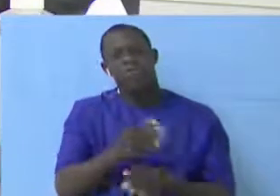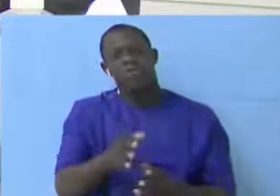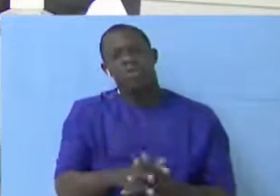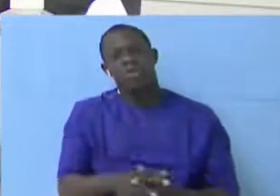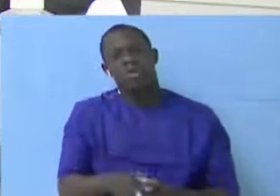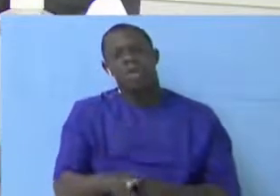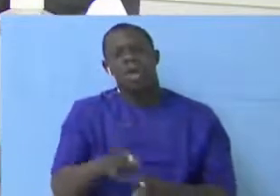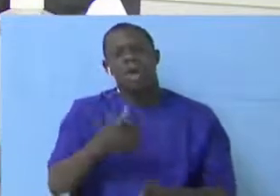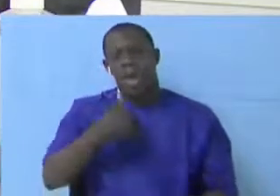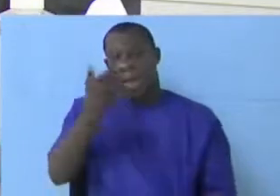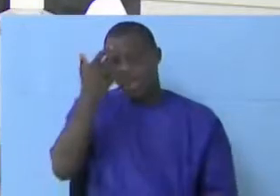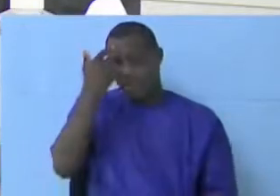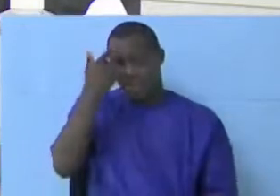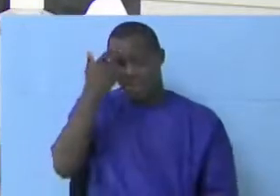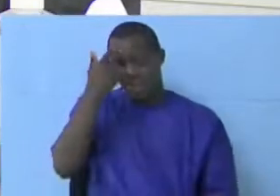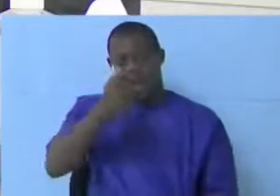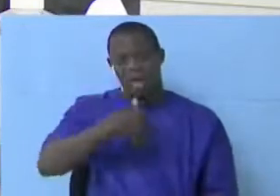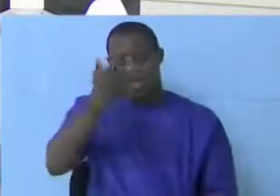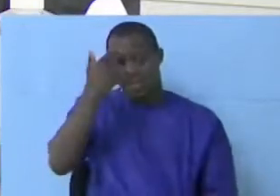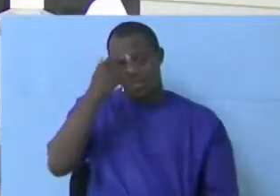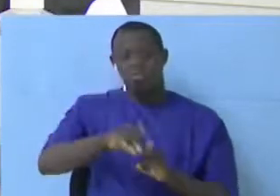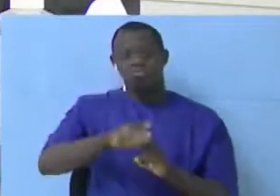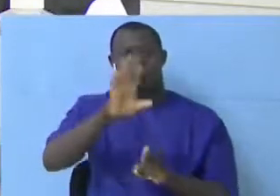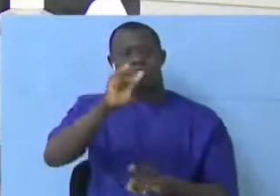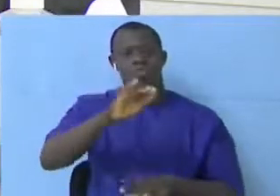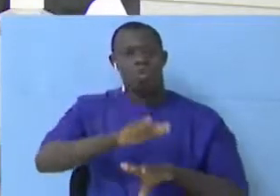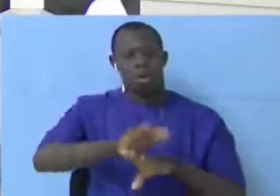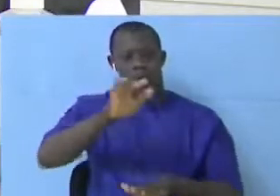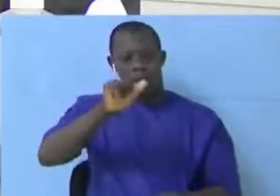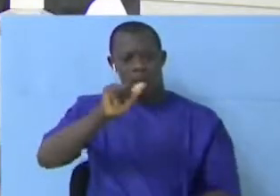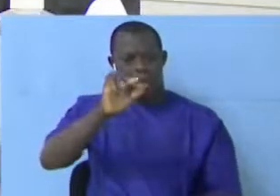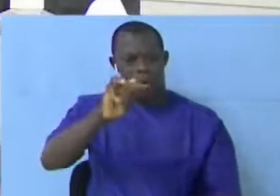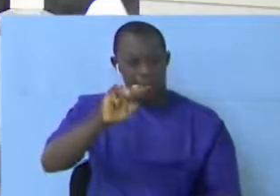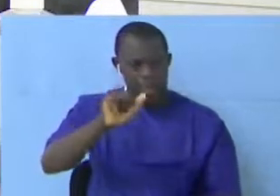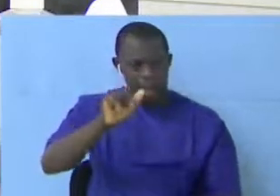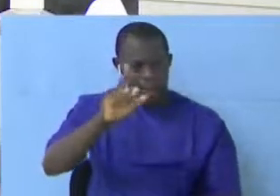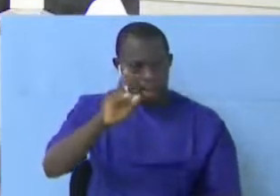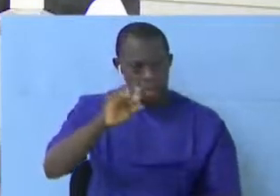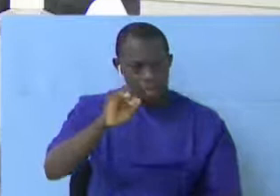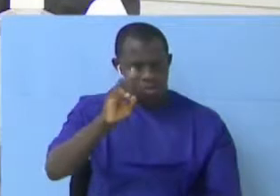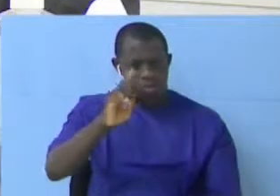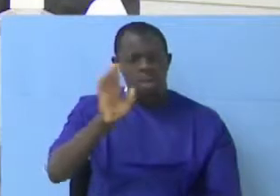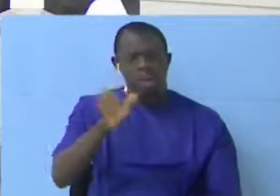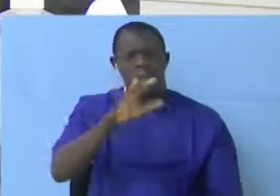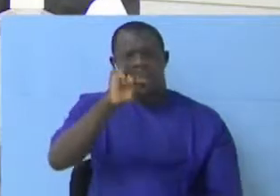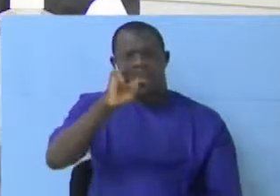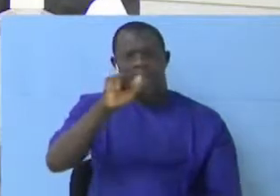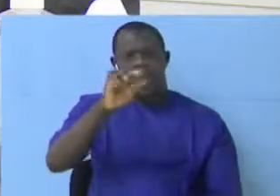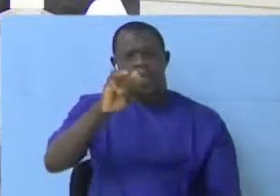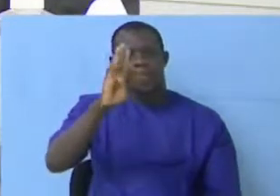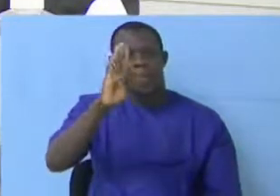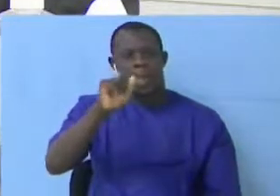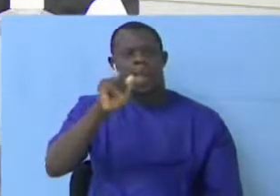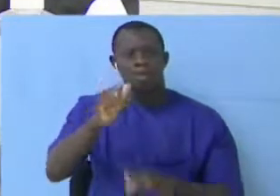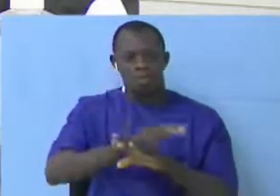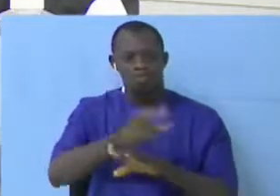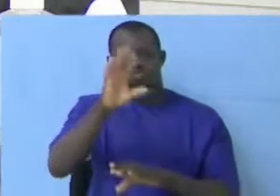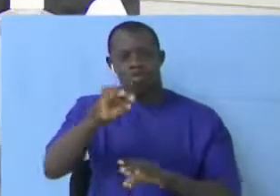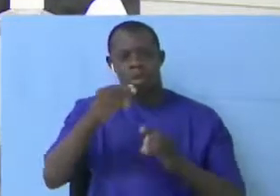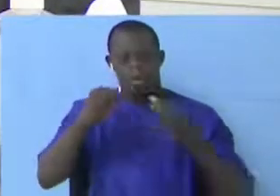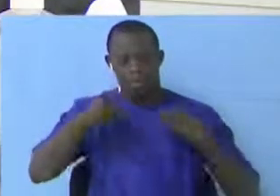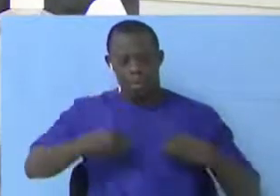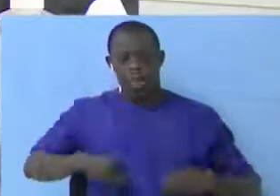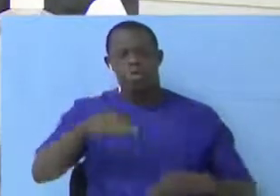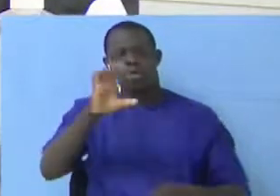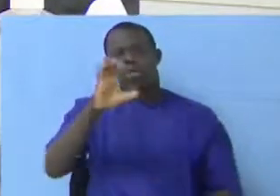scamming. I think he did it to Amadou Samba. At the time, Mayor Koli. At the time,